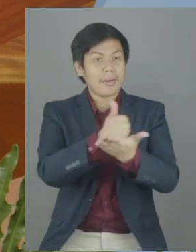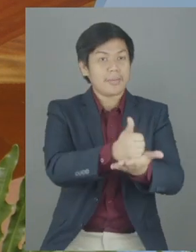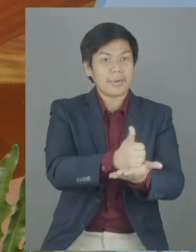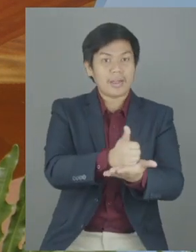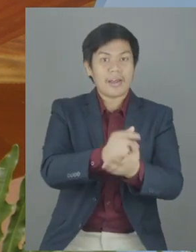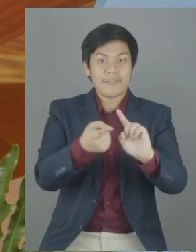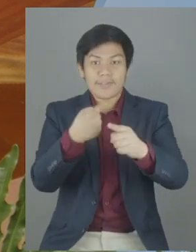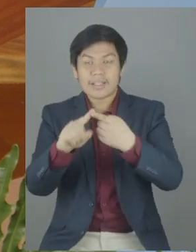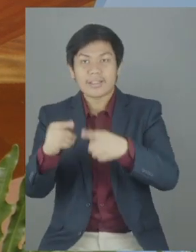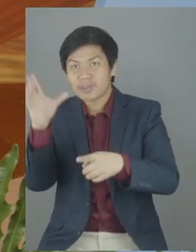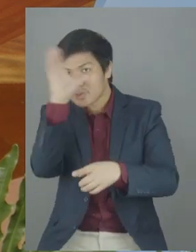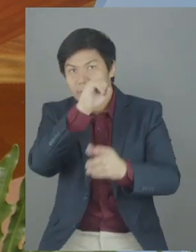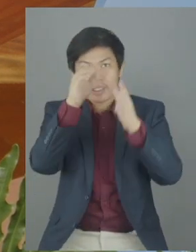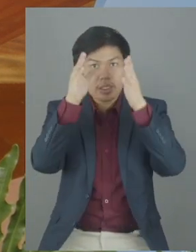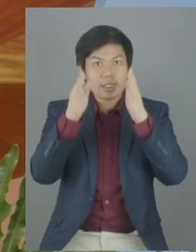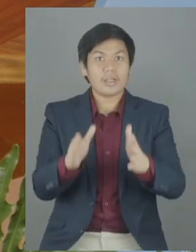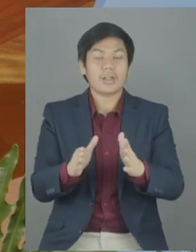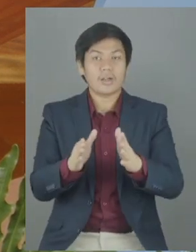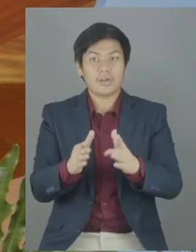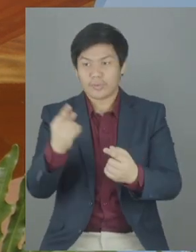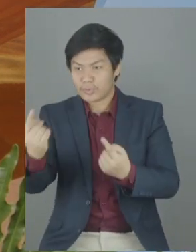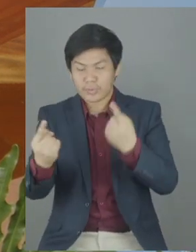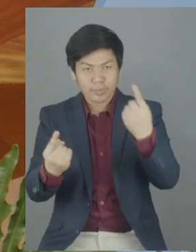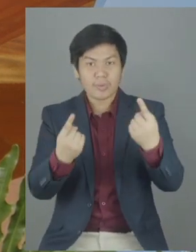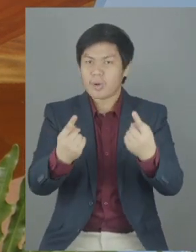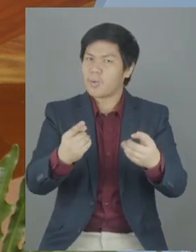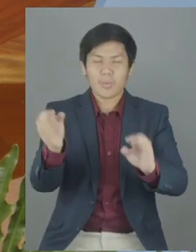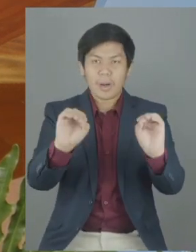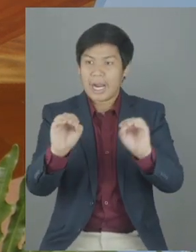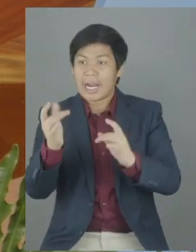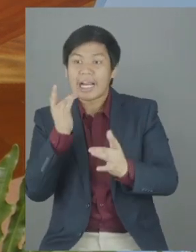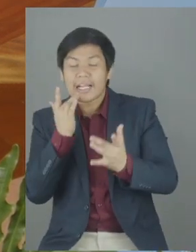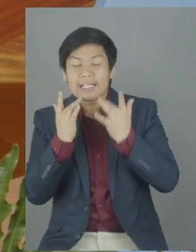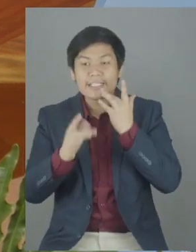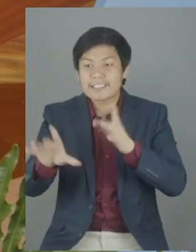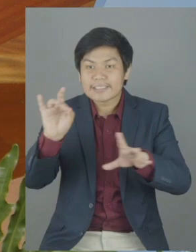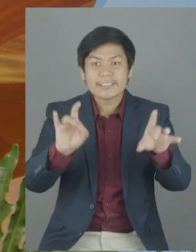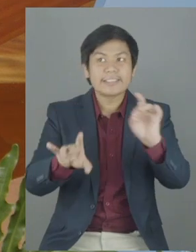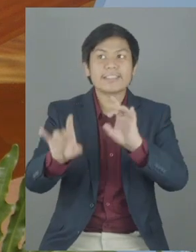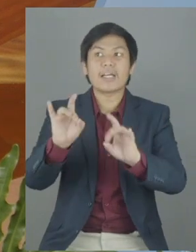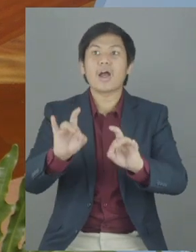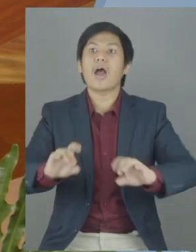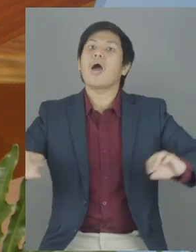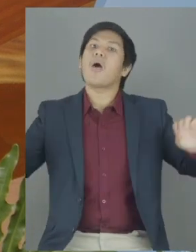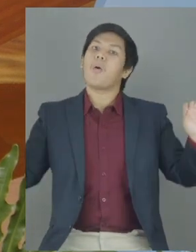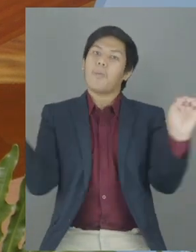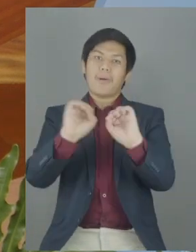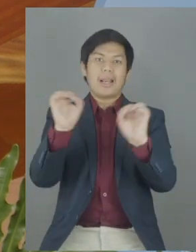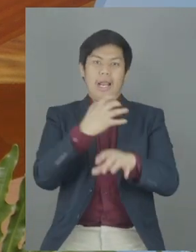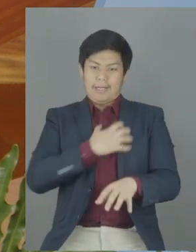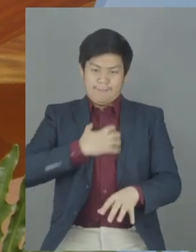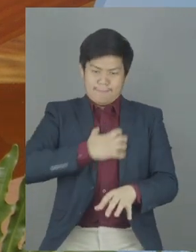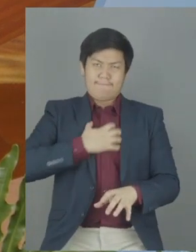friend to one another without grumbling.